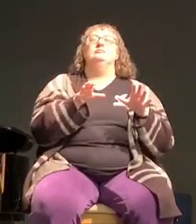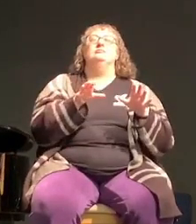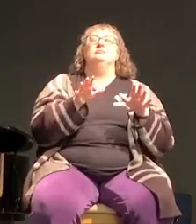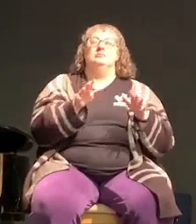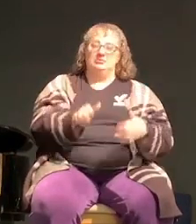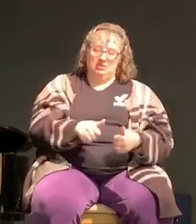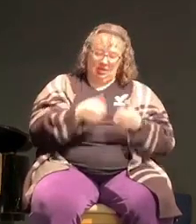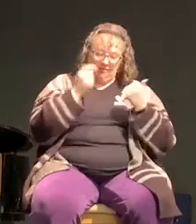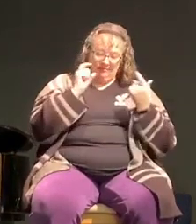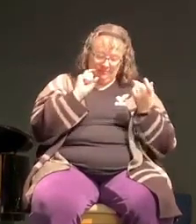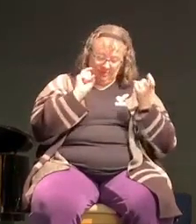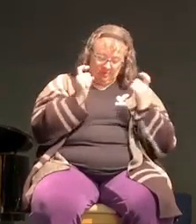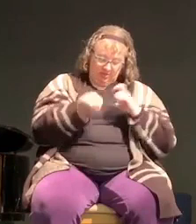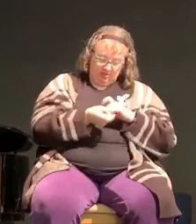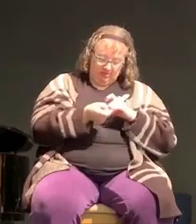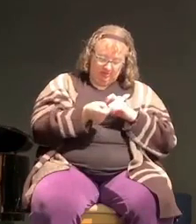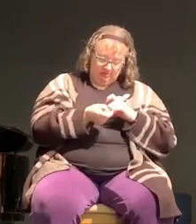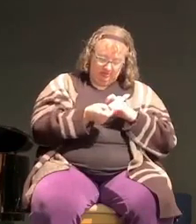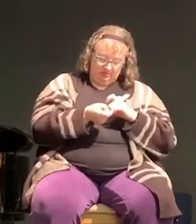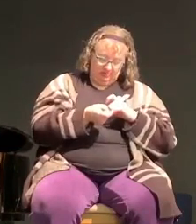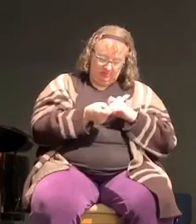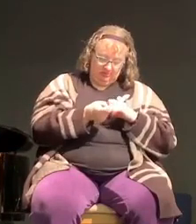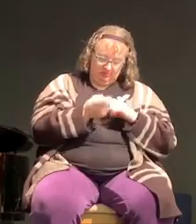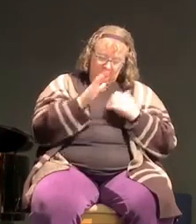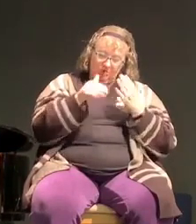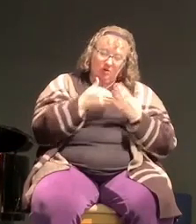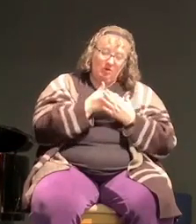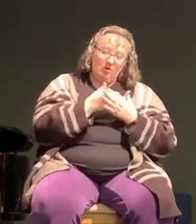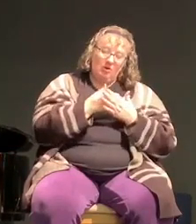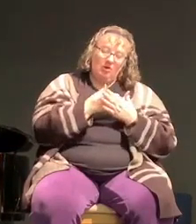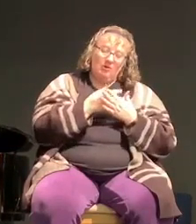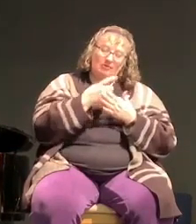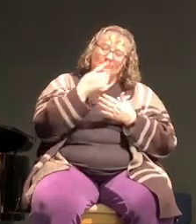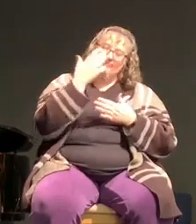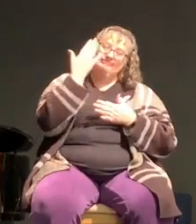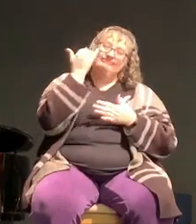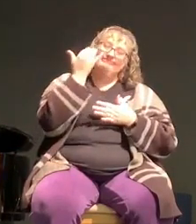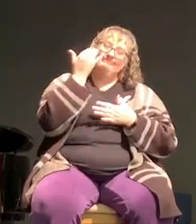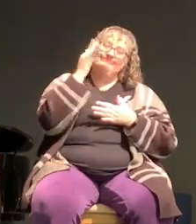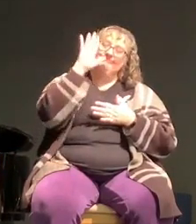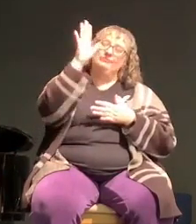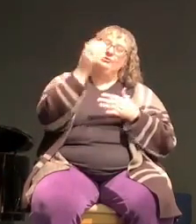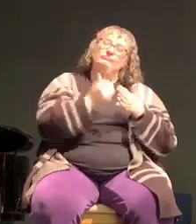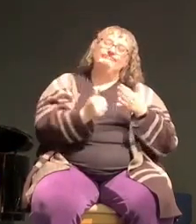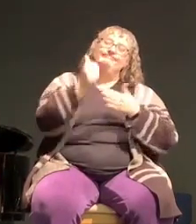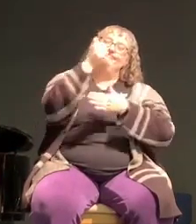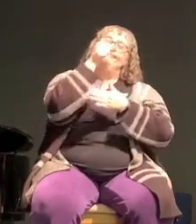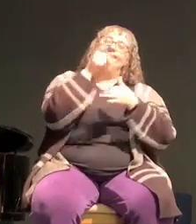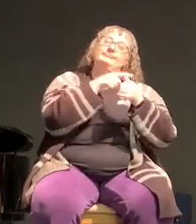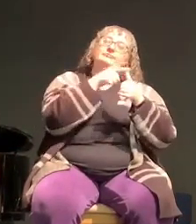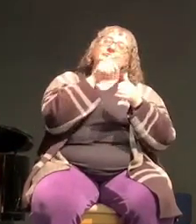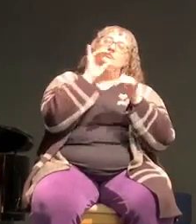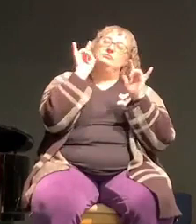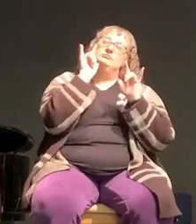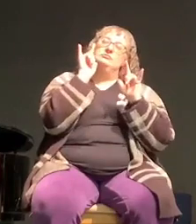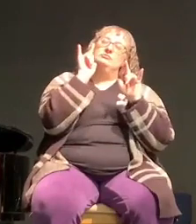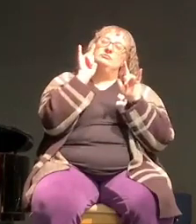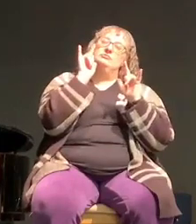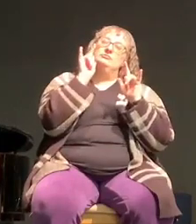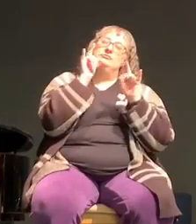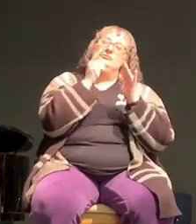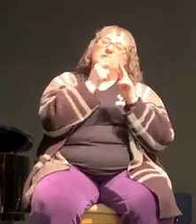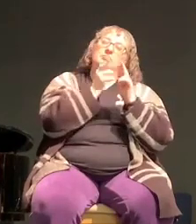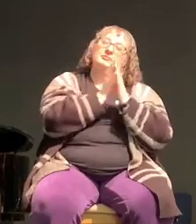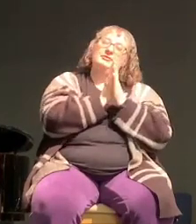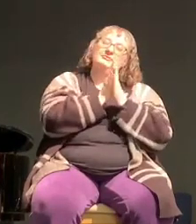Lives are going to be changed, all because we're putting you first. We love you. We thank you. In your name I